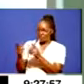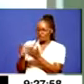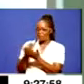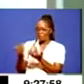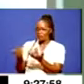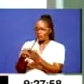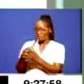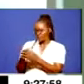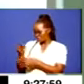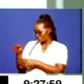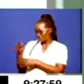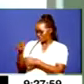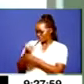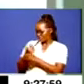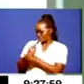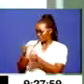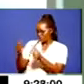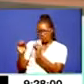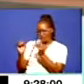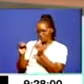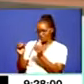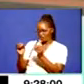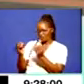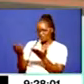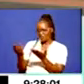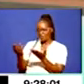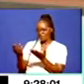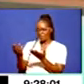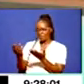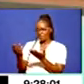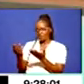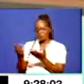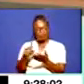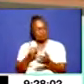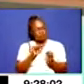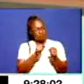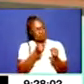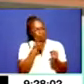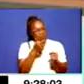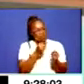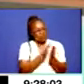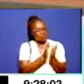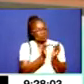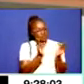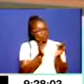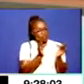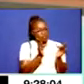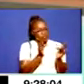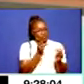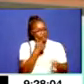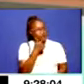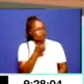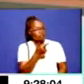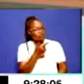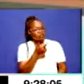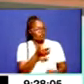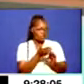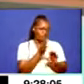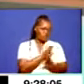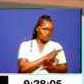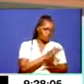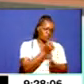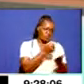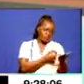realized those ones do not work. Maybe you can mention what we are using even with testing, because you said initially it would take a